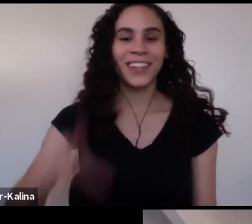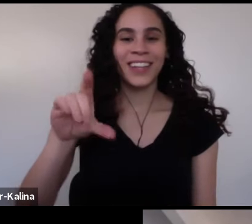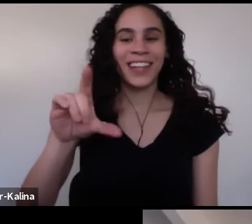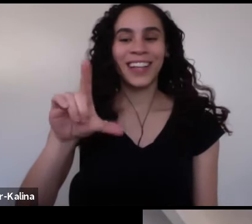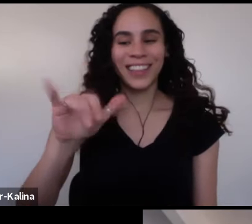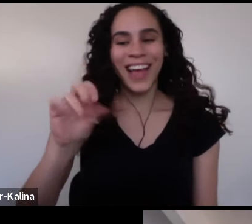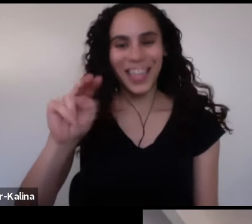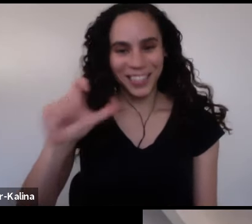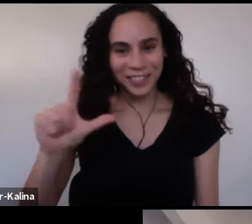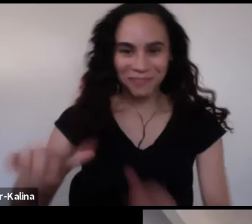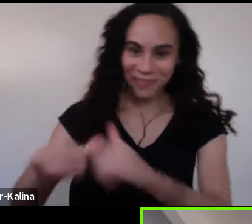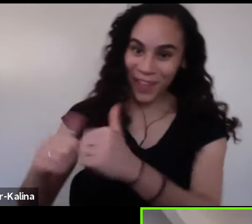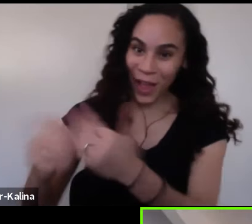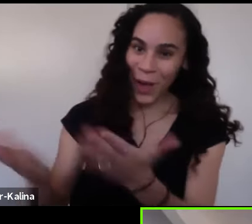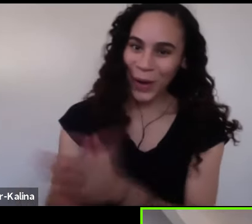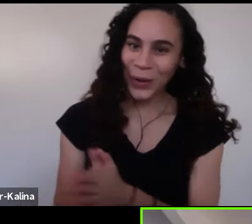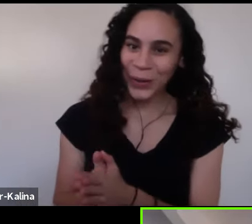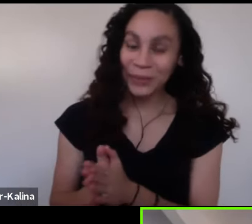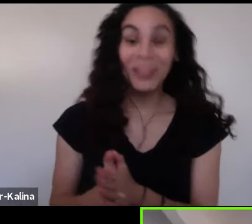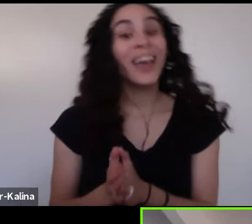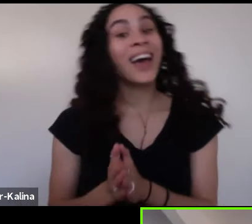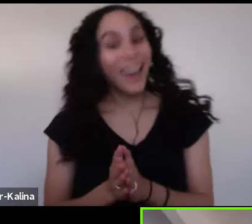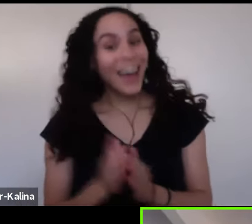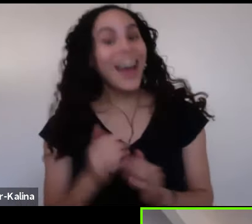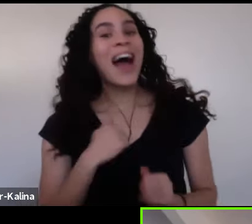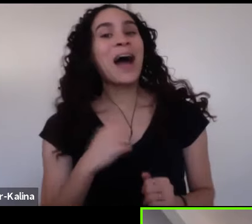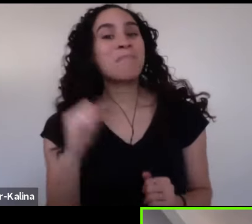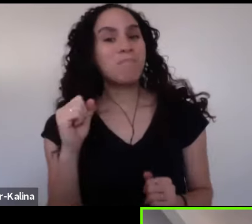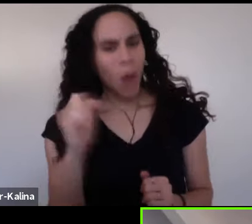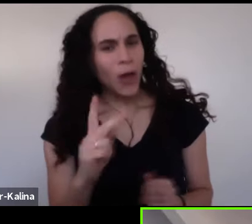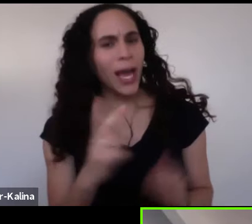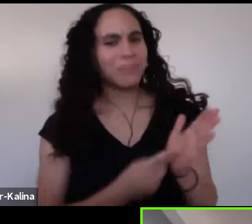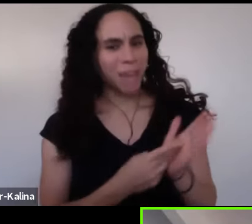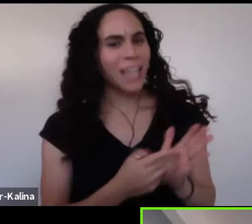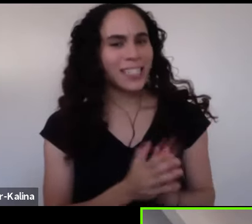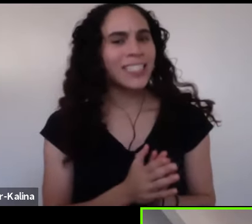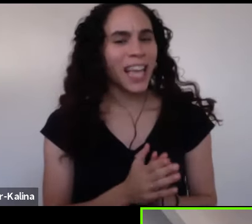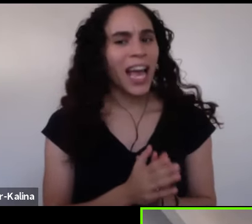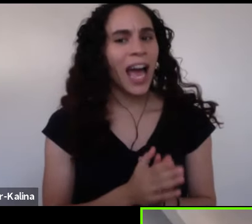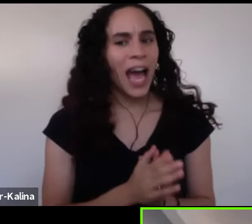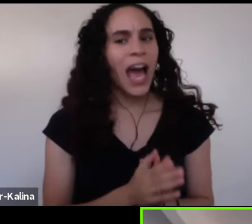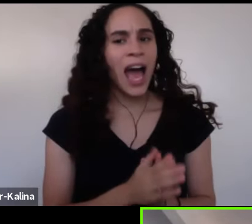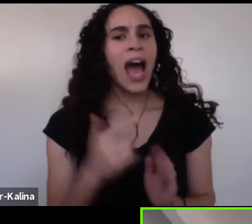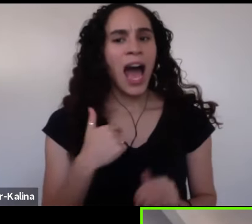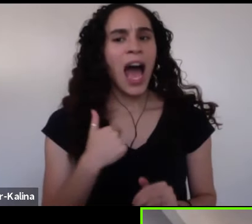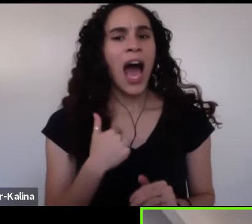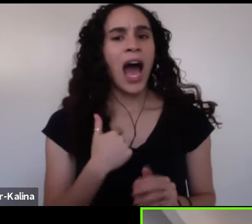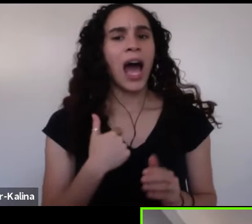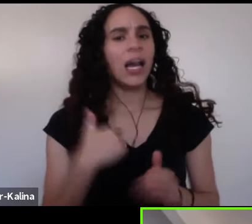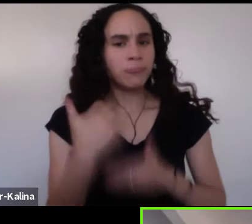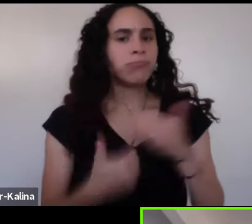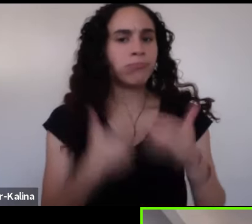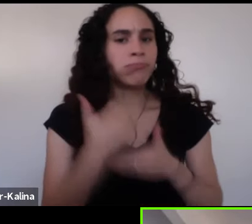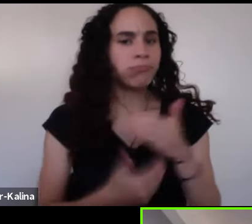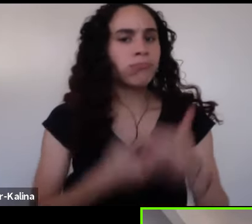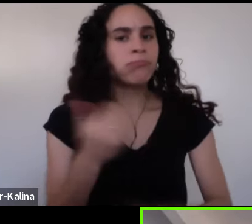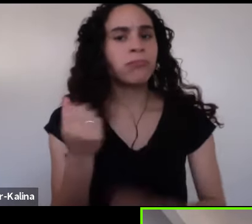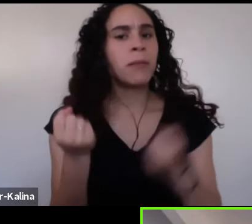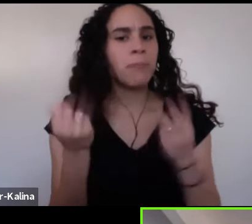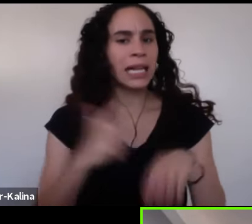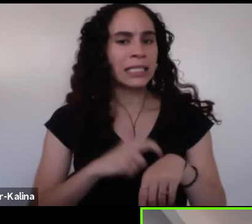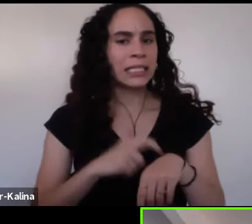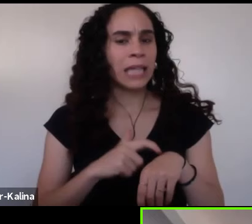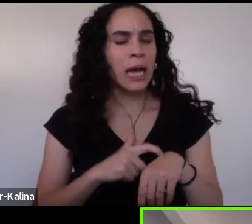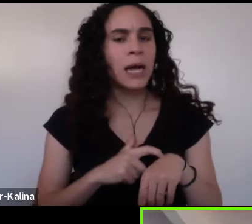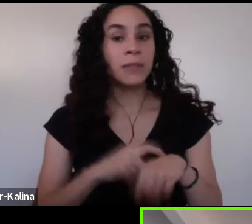you? I'm okay. I'm okay, honestly. I think I've gone through this enough times now where the